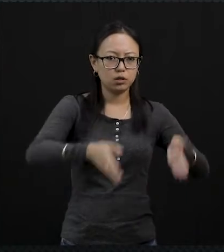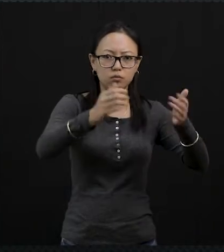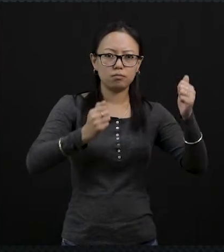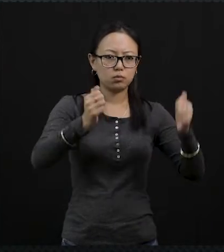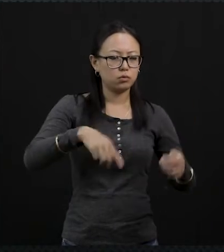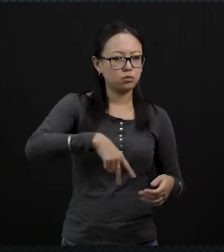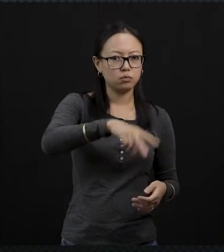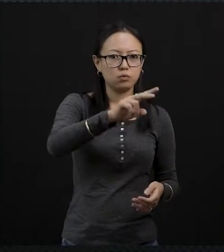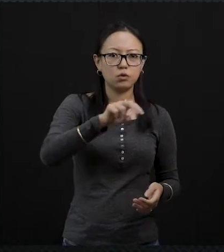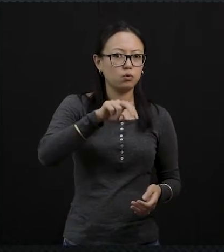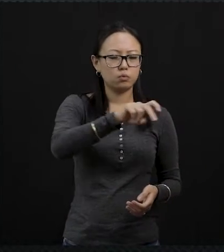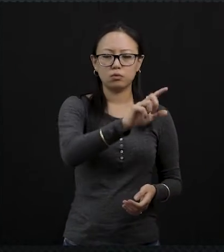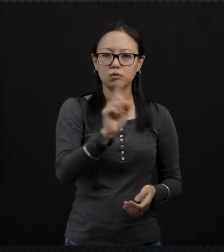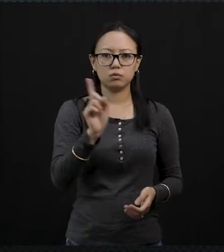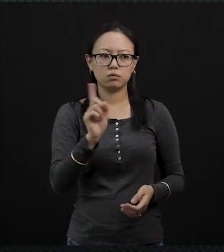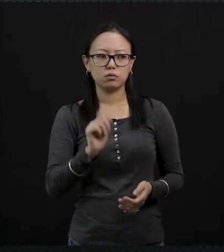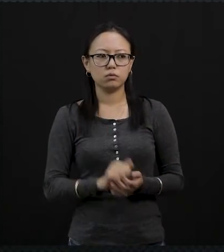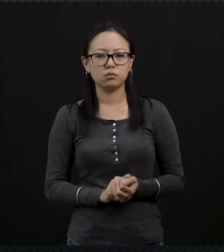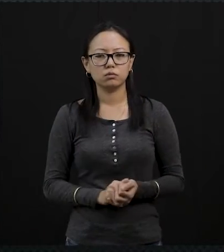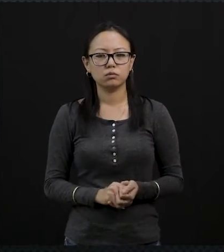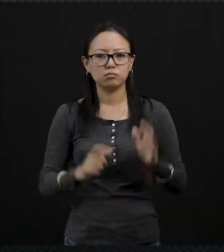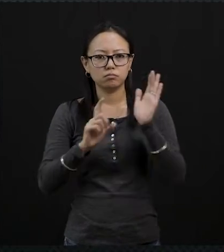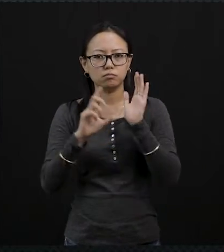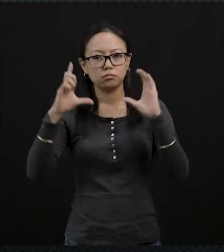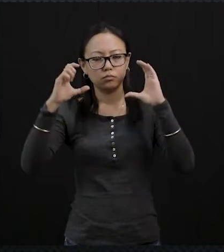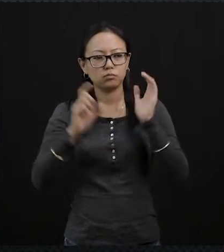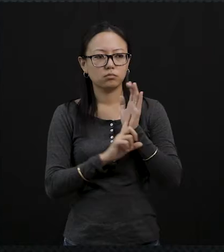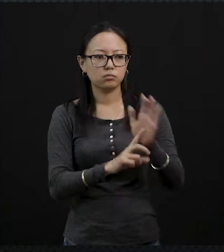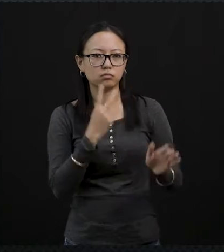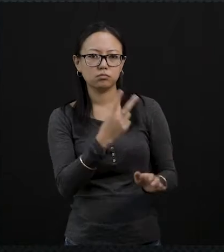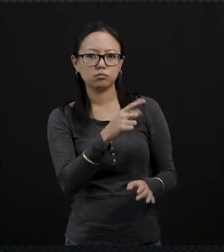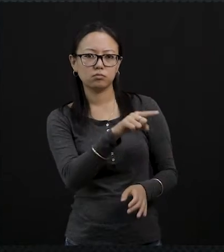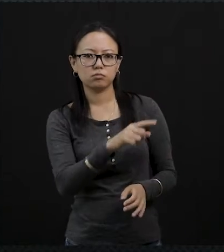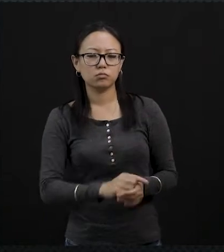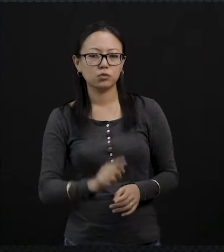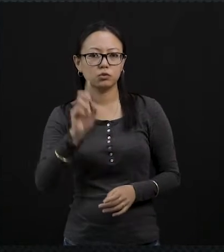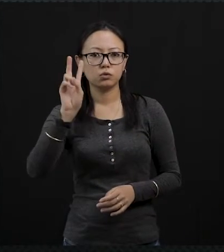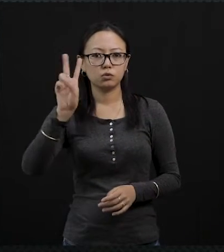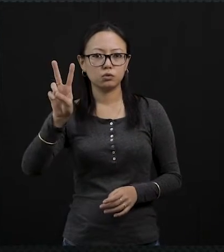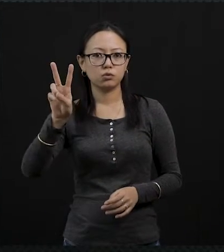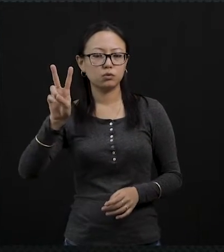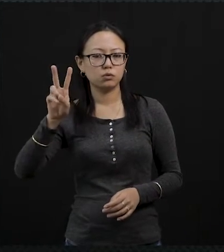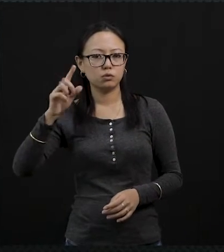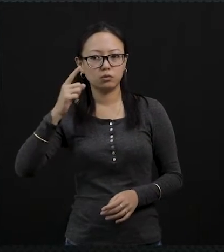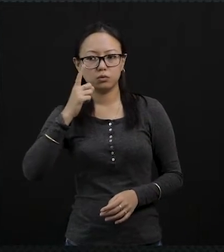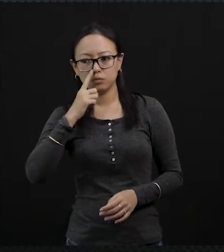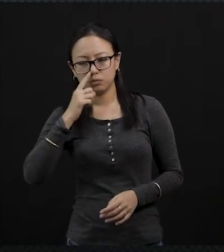two ladies here. They are walking on the footpath. Now over here you can see a busy